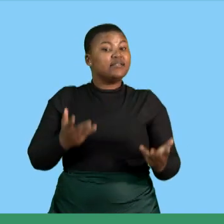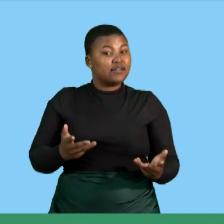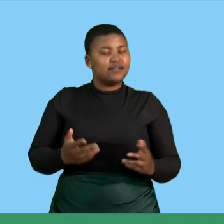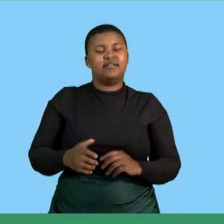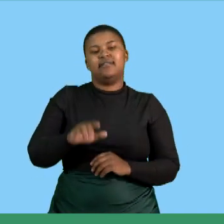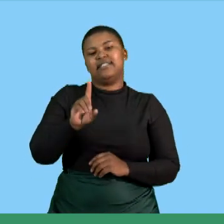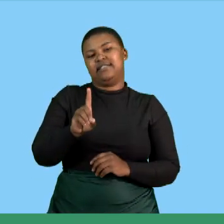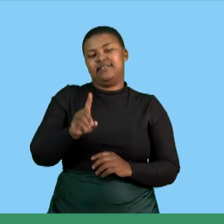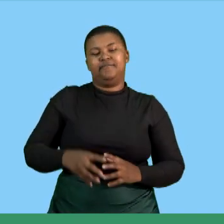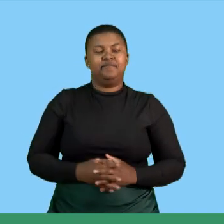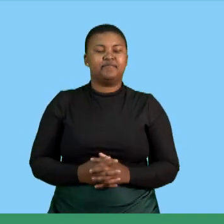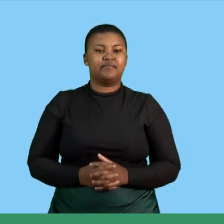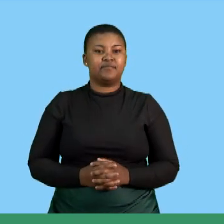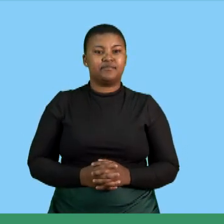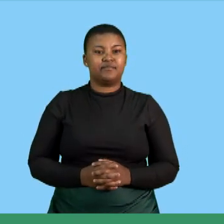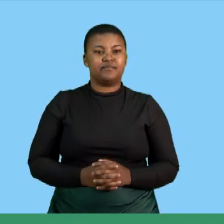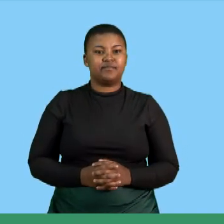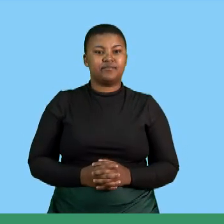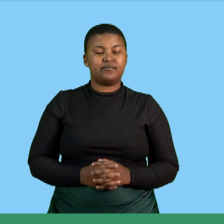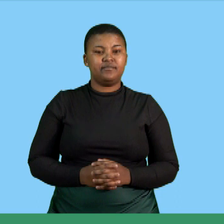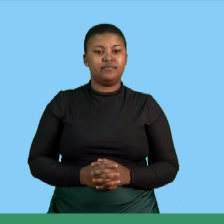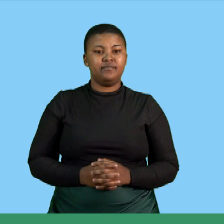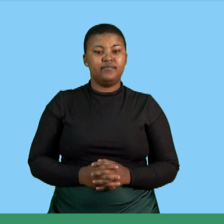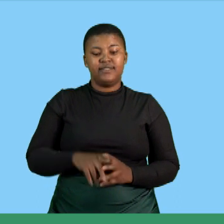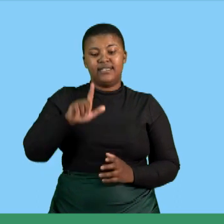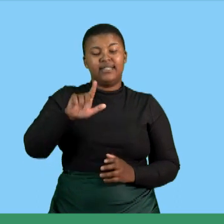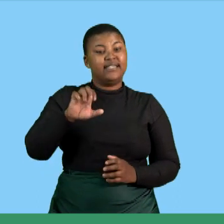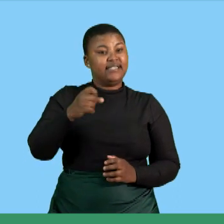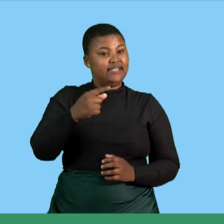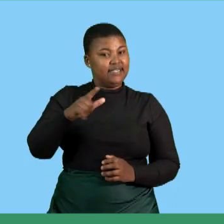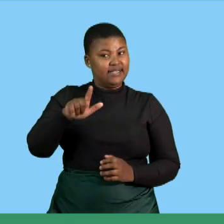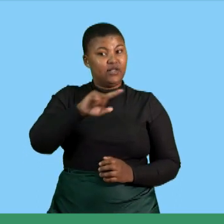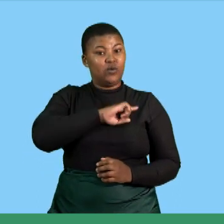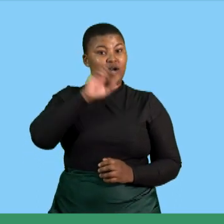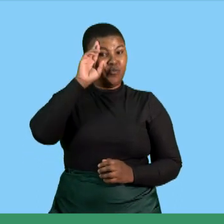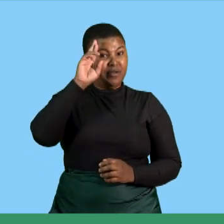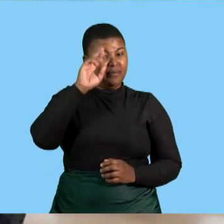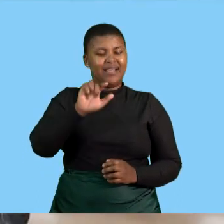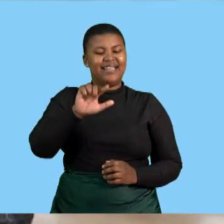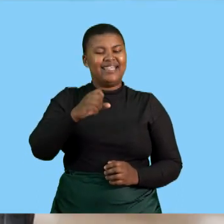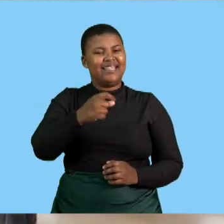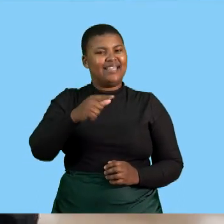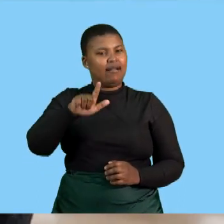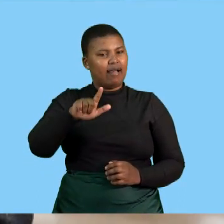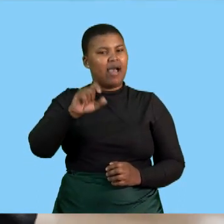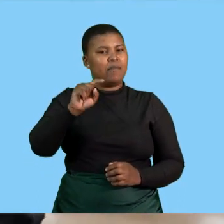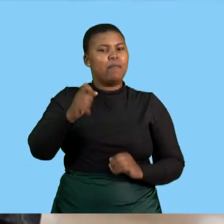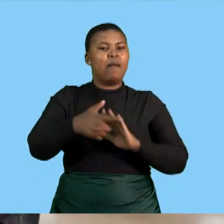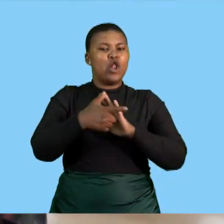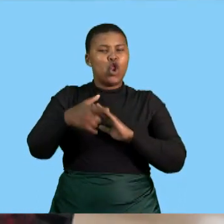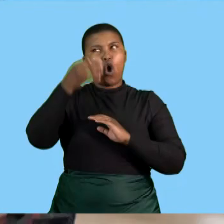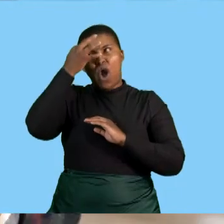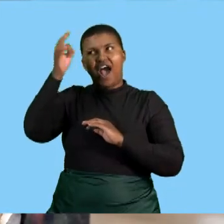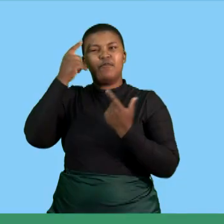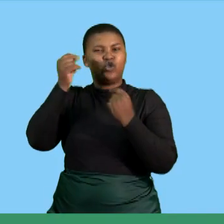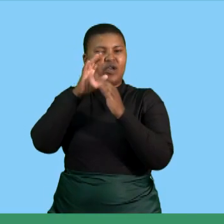option here can be D. Legal, of course, remember legal refers to laws and rules being implemented by